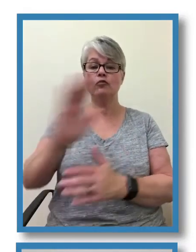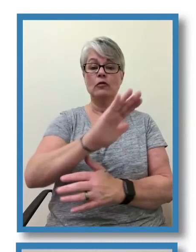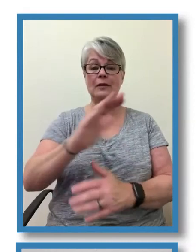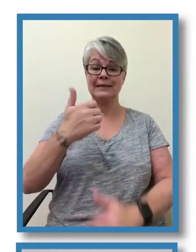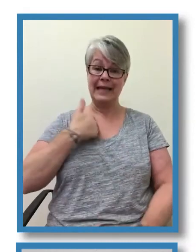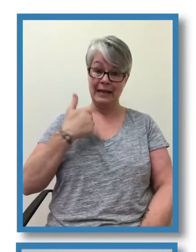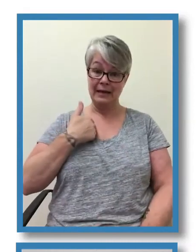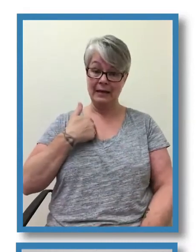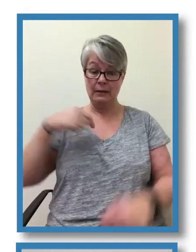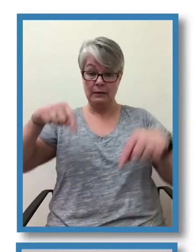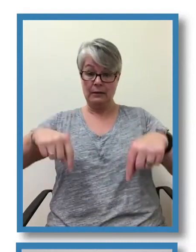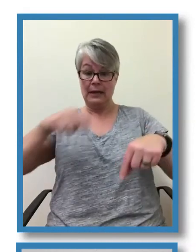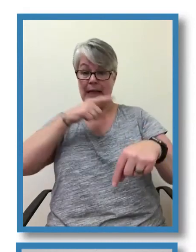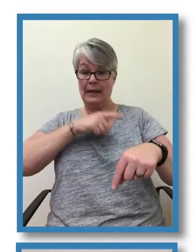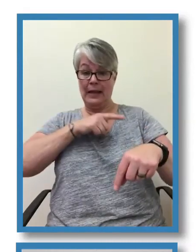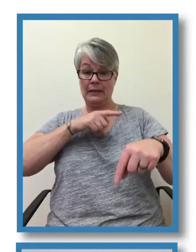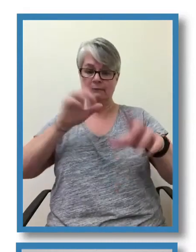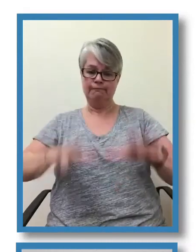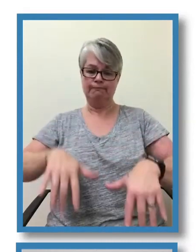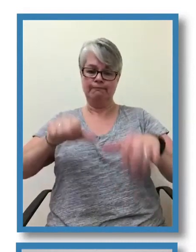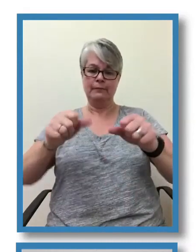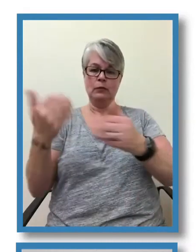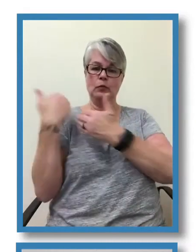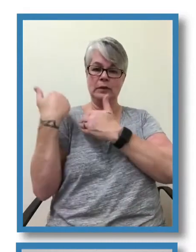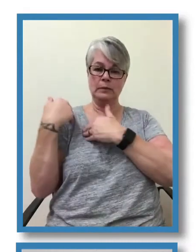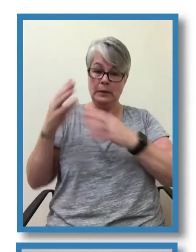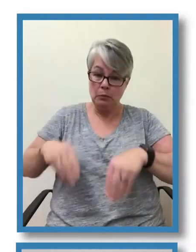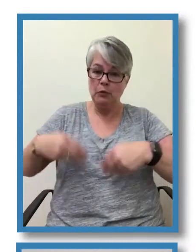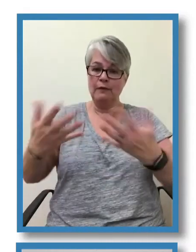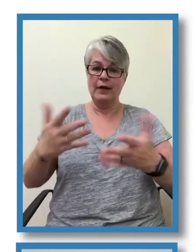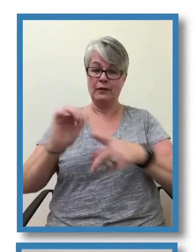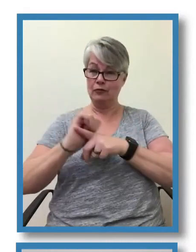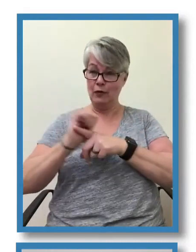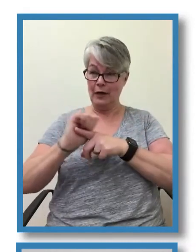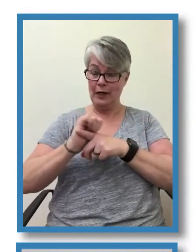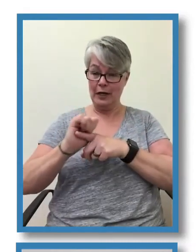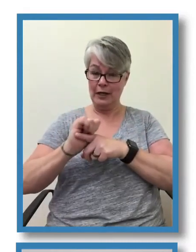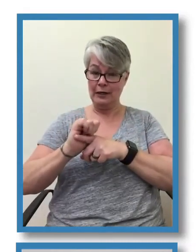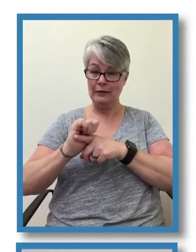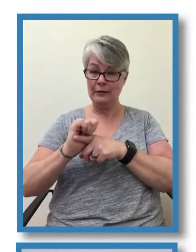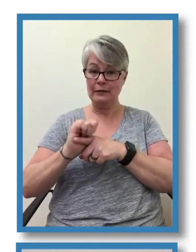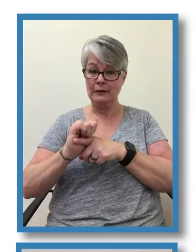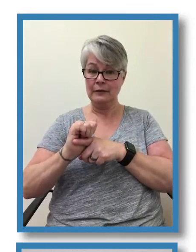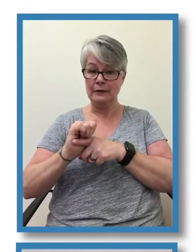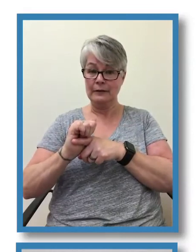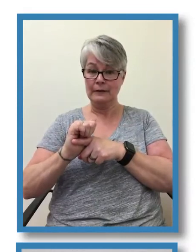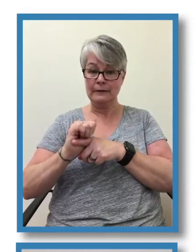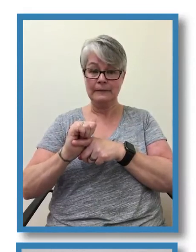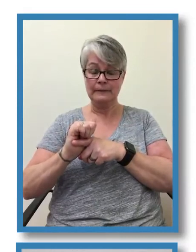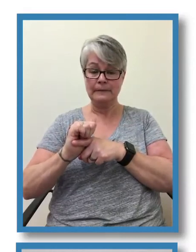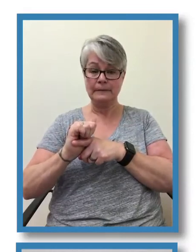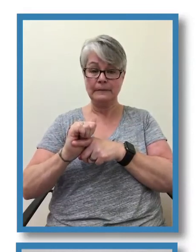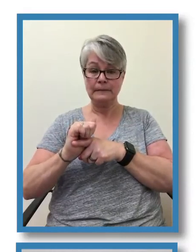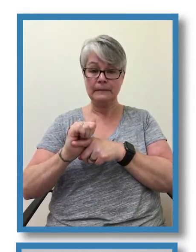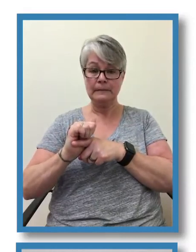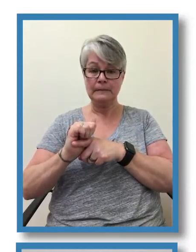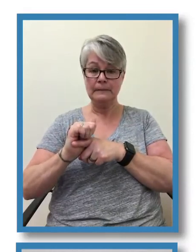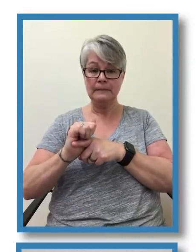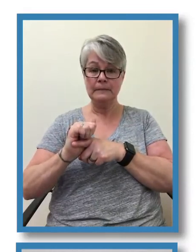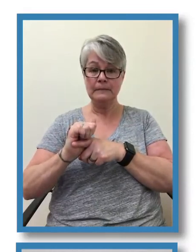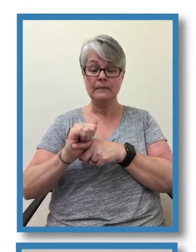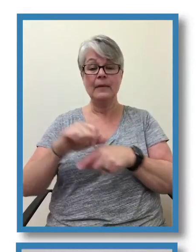These are some of the biomarkers that we're looking at in the study. So this is a biomarker study, trying to find blood or cerebrospinal fluid